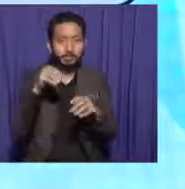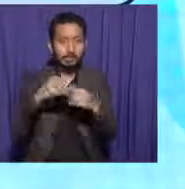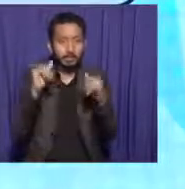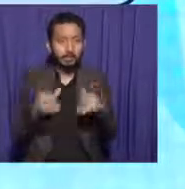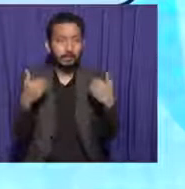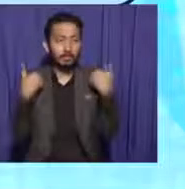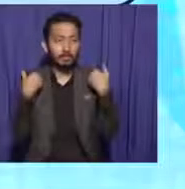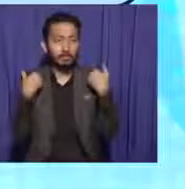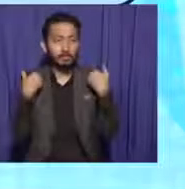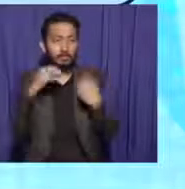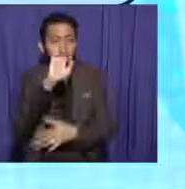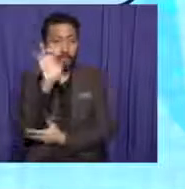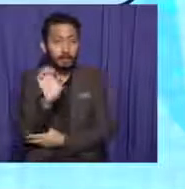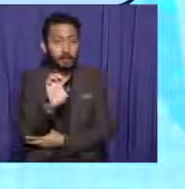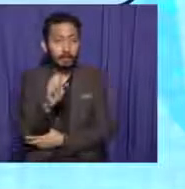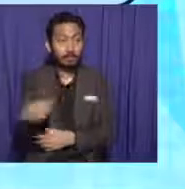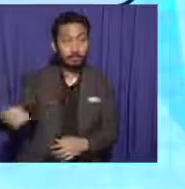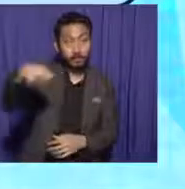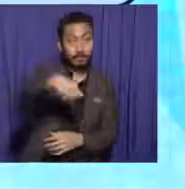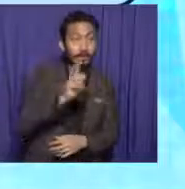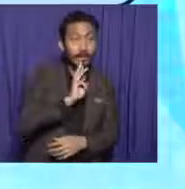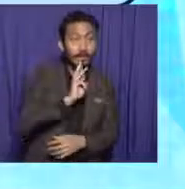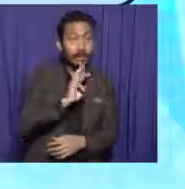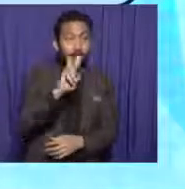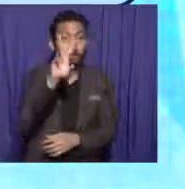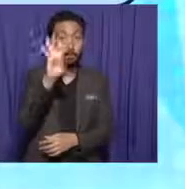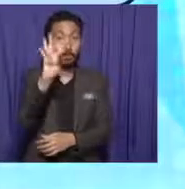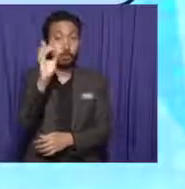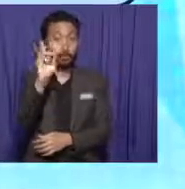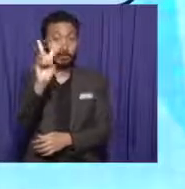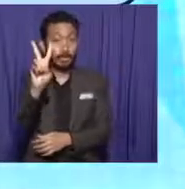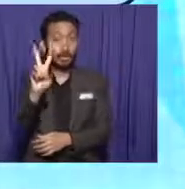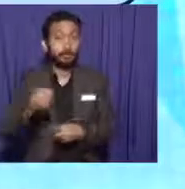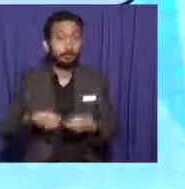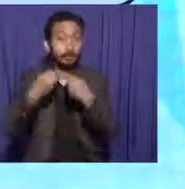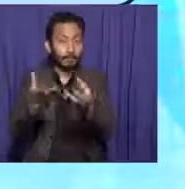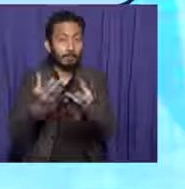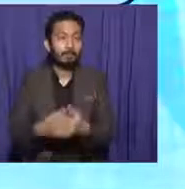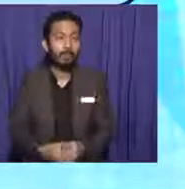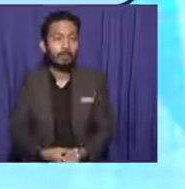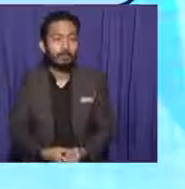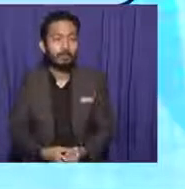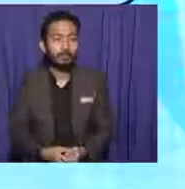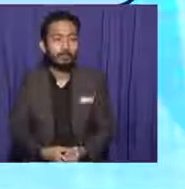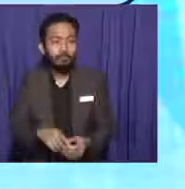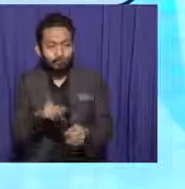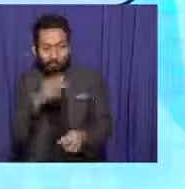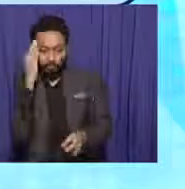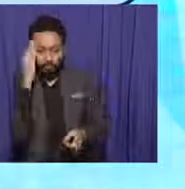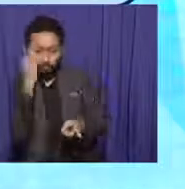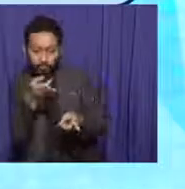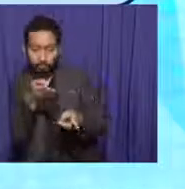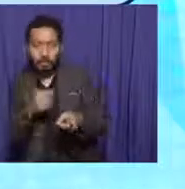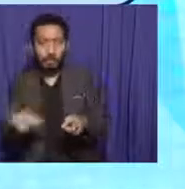supply. Assuming that the electric kettle is purely resistive,